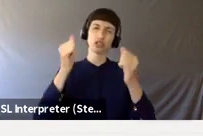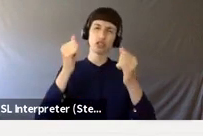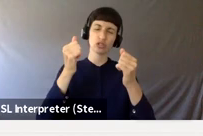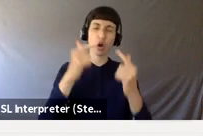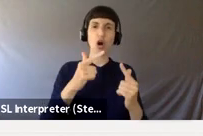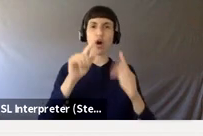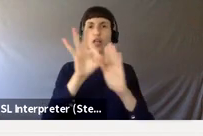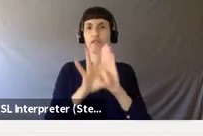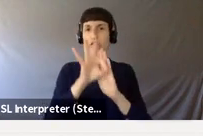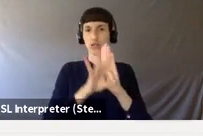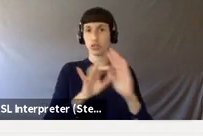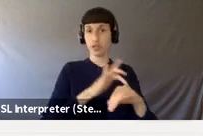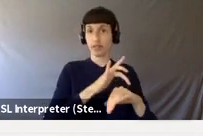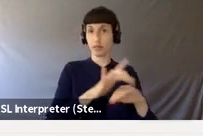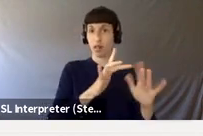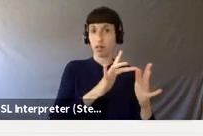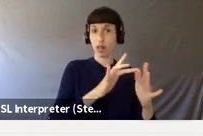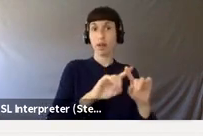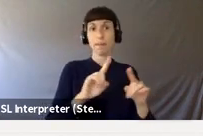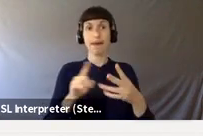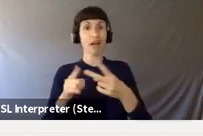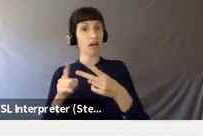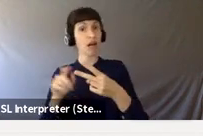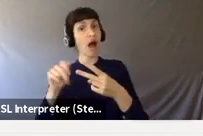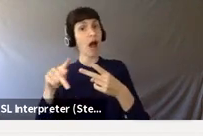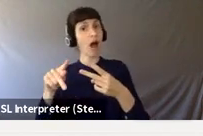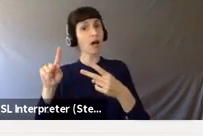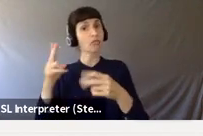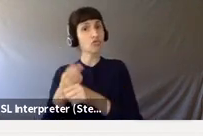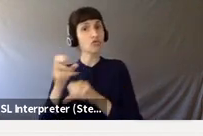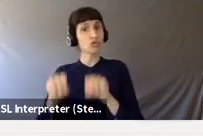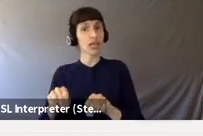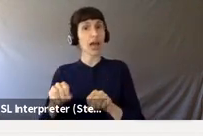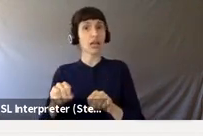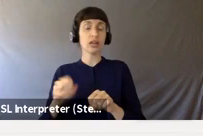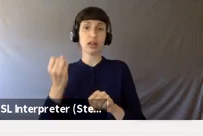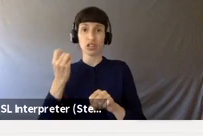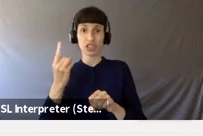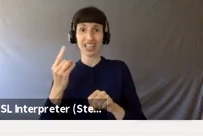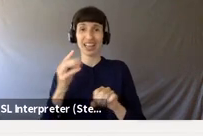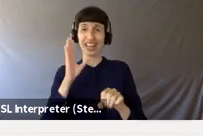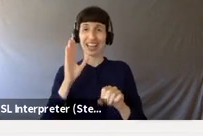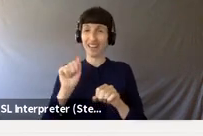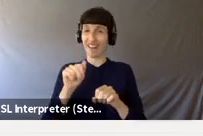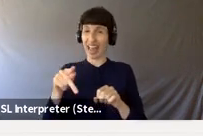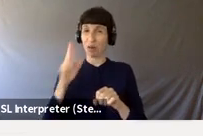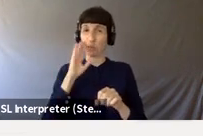also open it in the app. I will say that the app for this one, it will open in OneNote. And personally, because I have a stylus and a touchscreen,